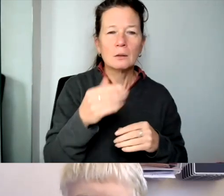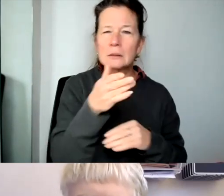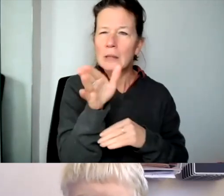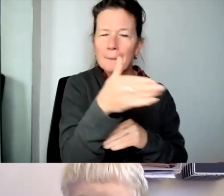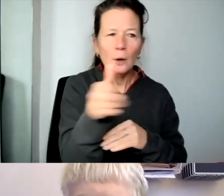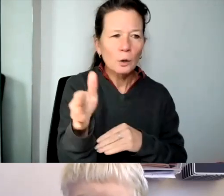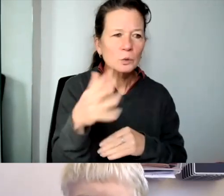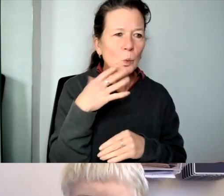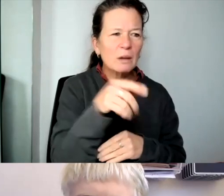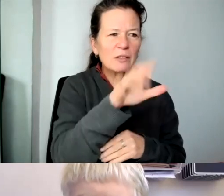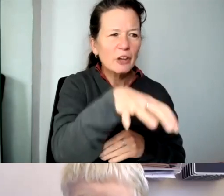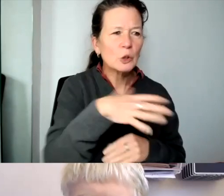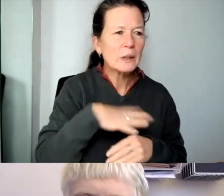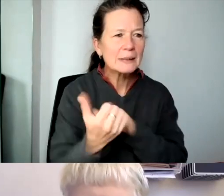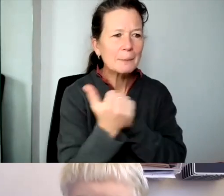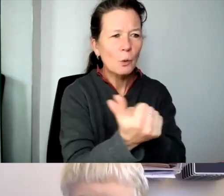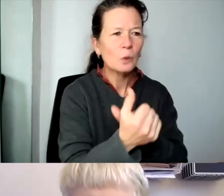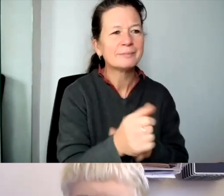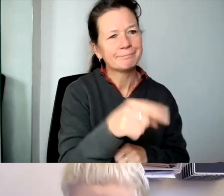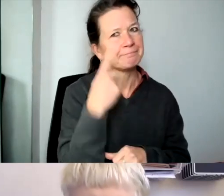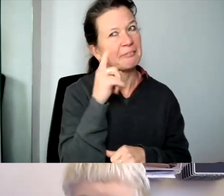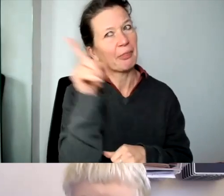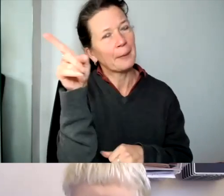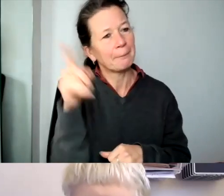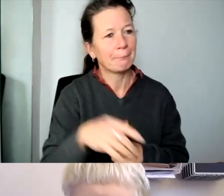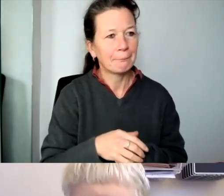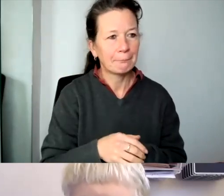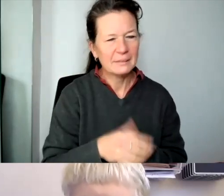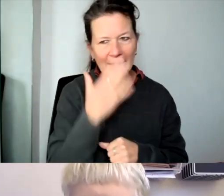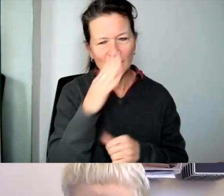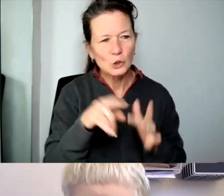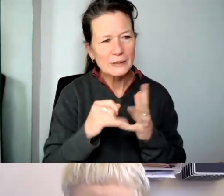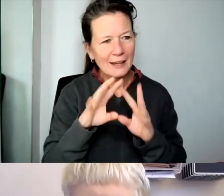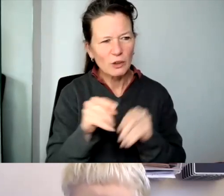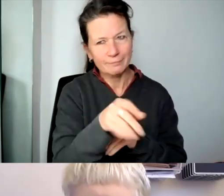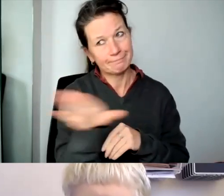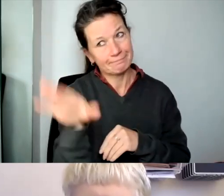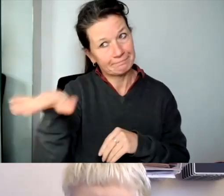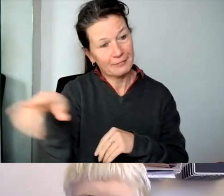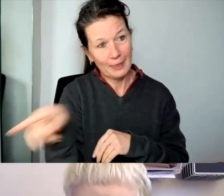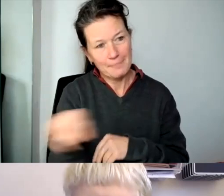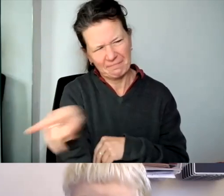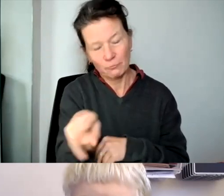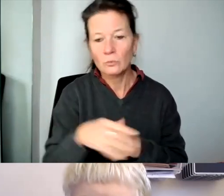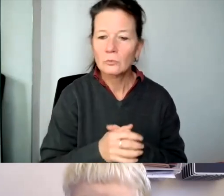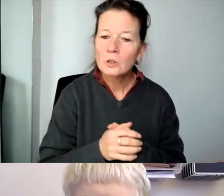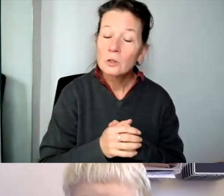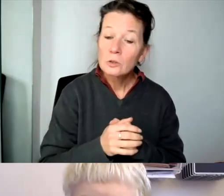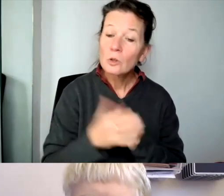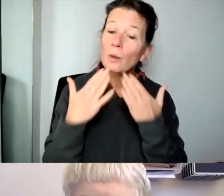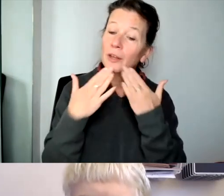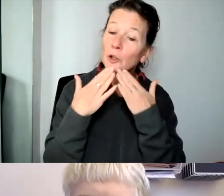people when they need a bit of support to go to Attitude Is Everything when they're up for it. So thank you,